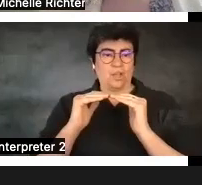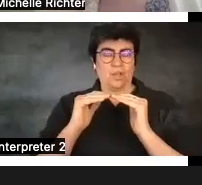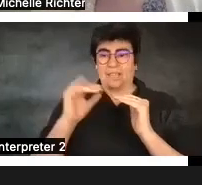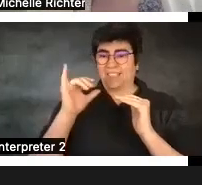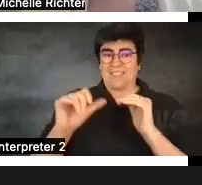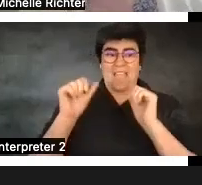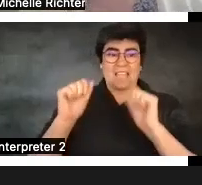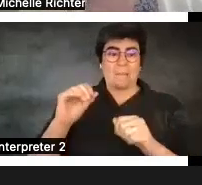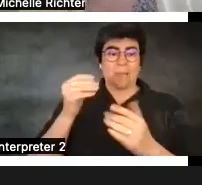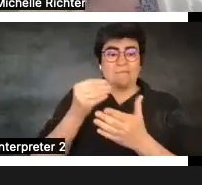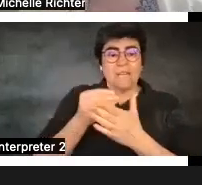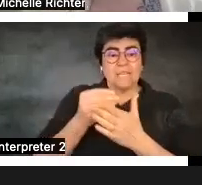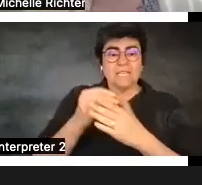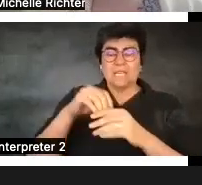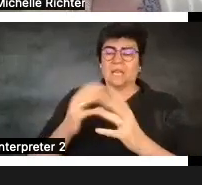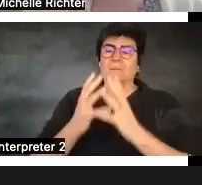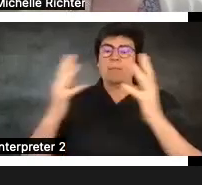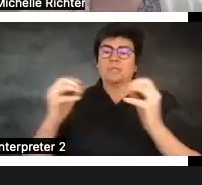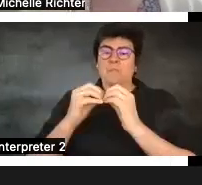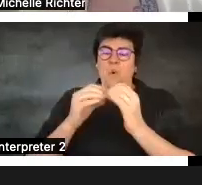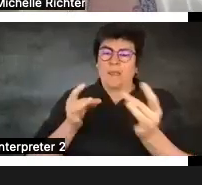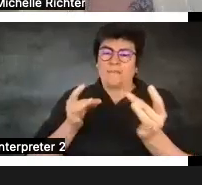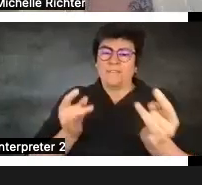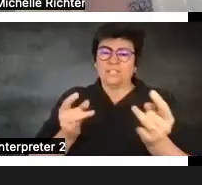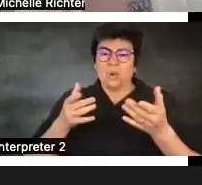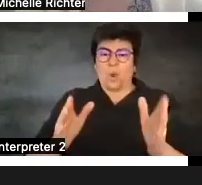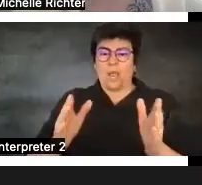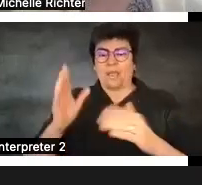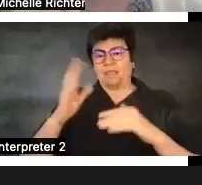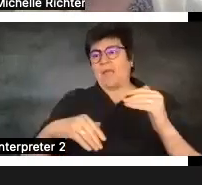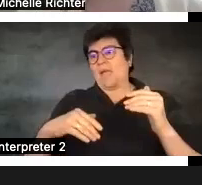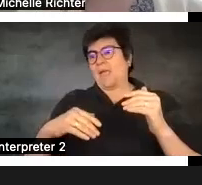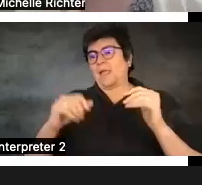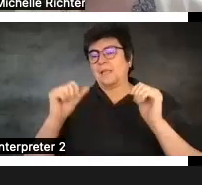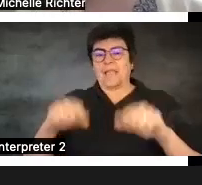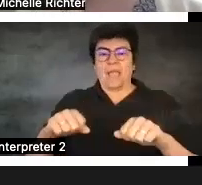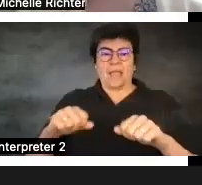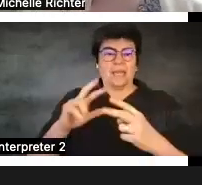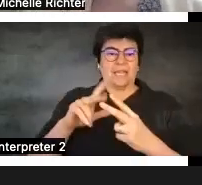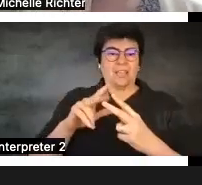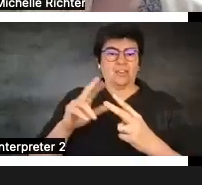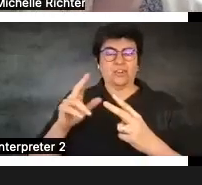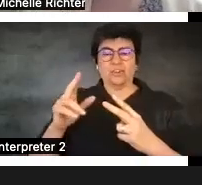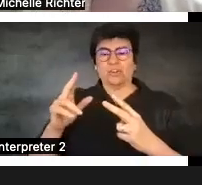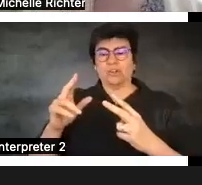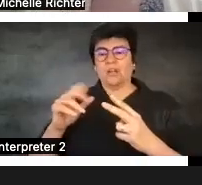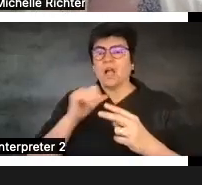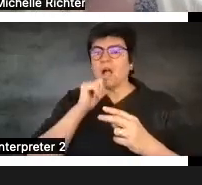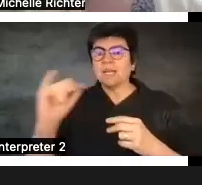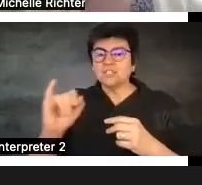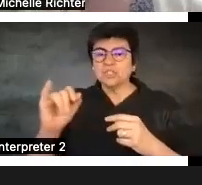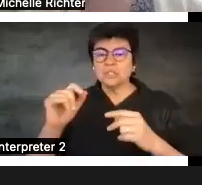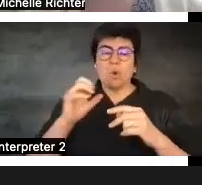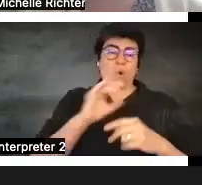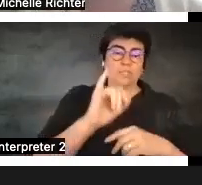be funded in a much more efficient way than can either the uninsured or the